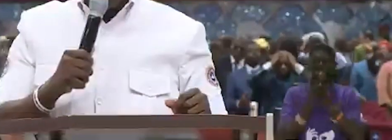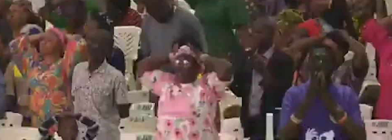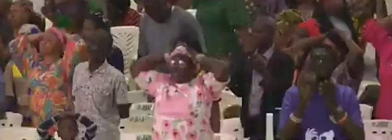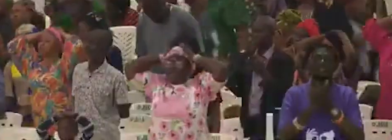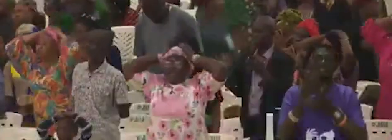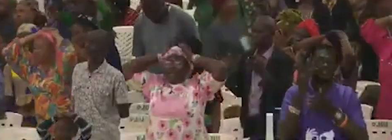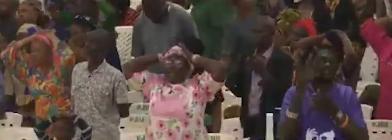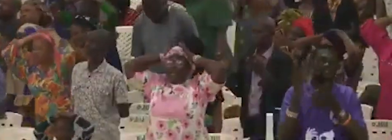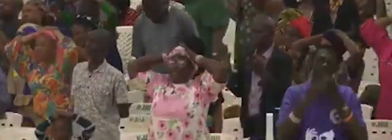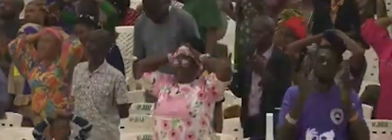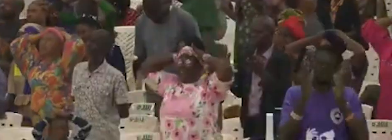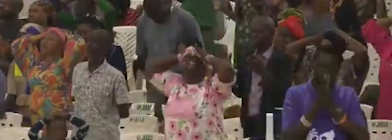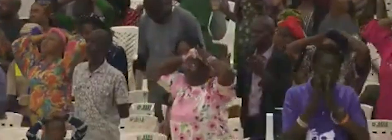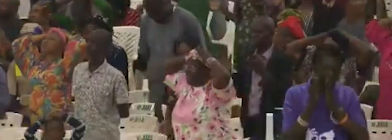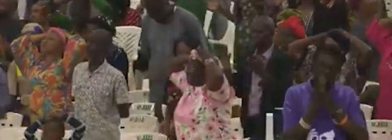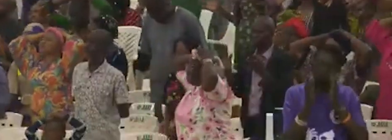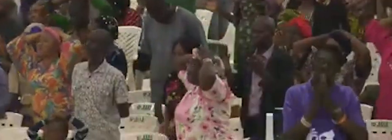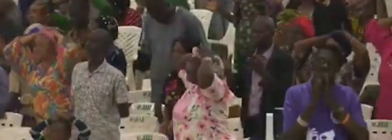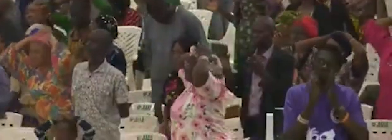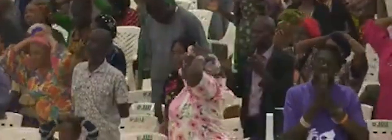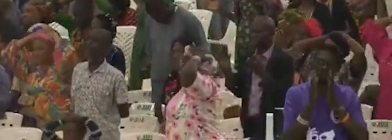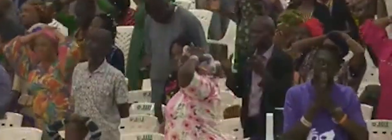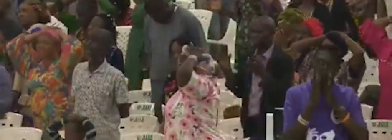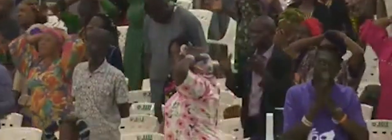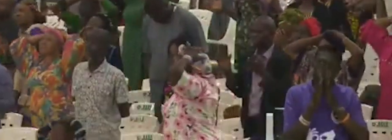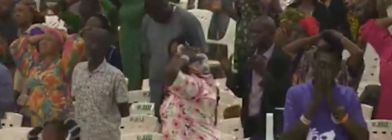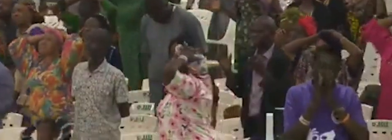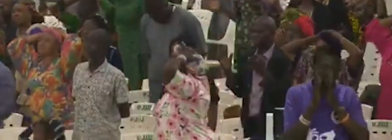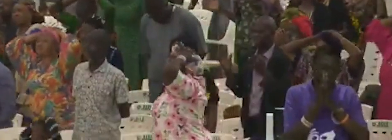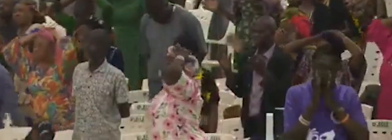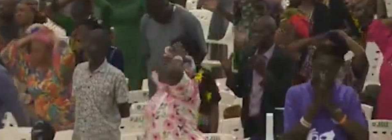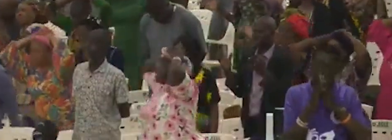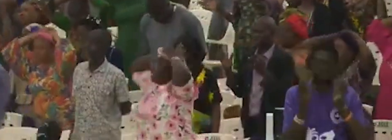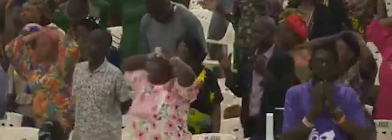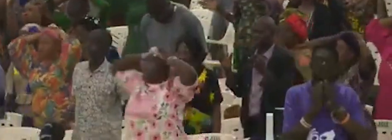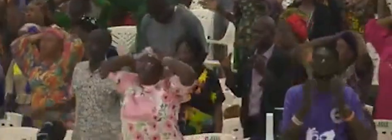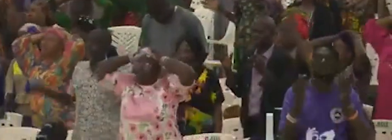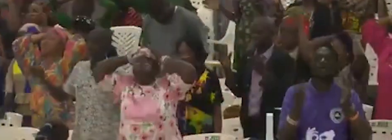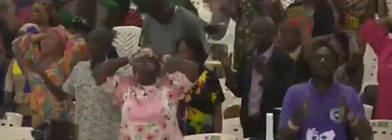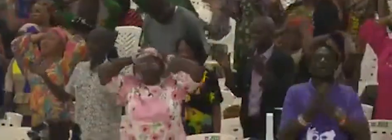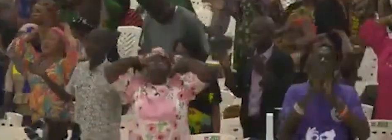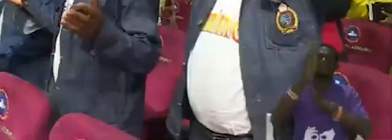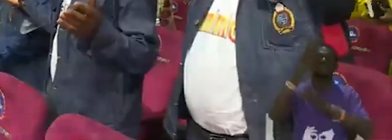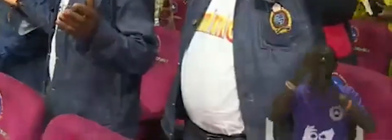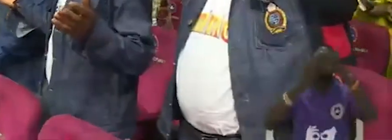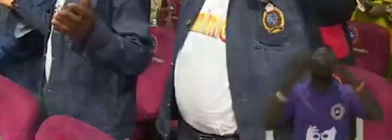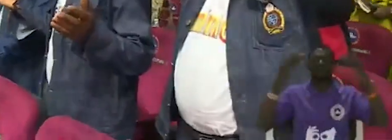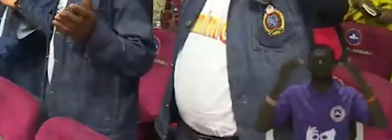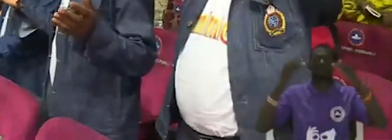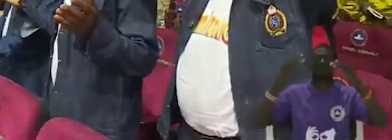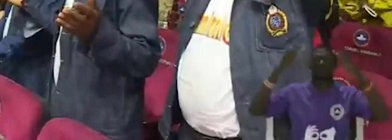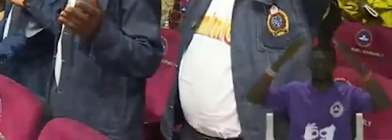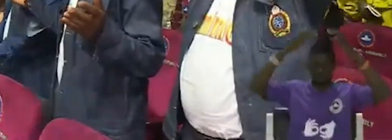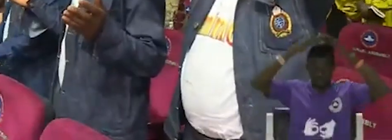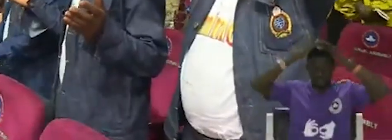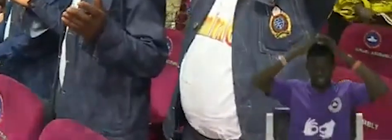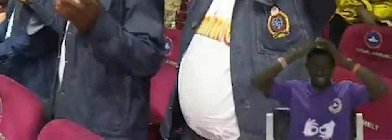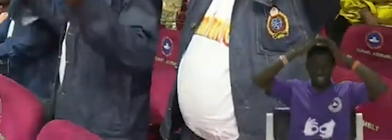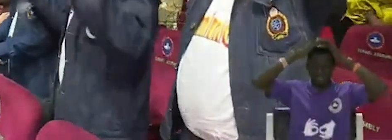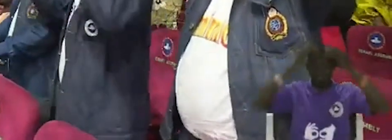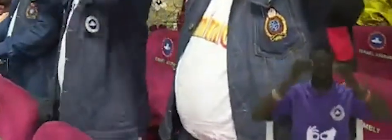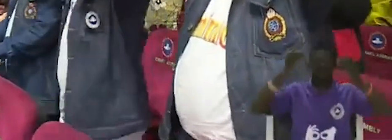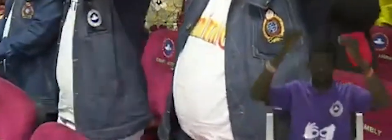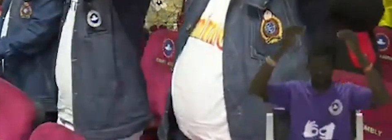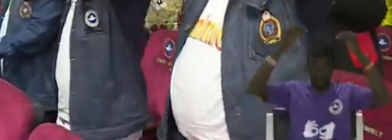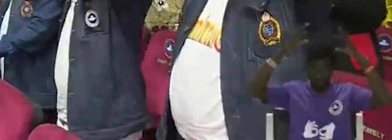see somebody praying? Do I see somebody praying? With your two hands, ask heaven, place that crown on my head. Place